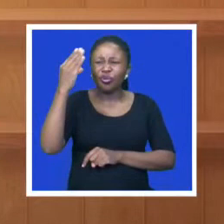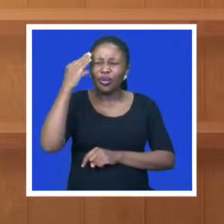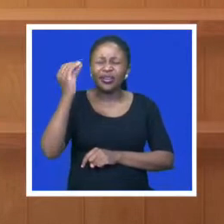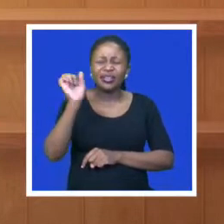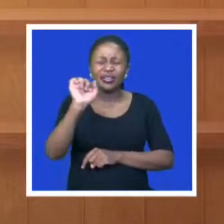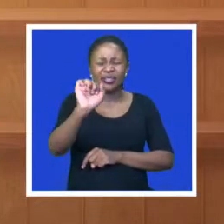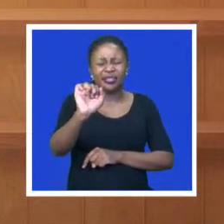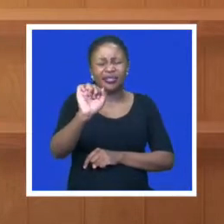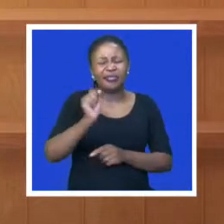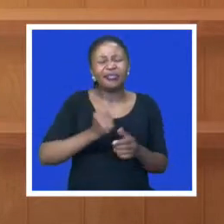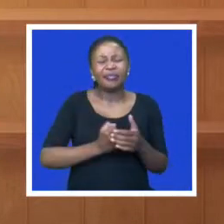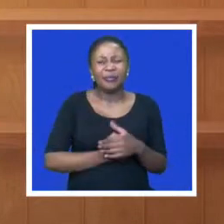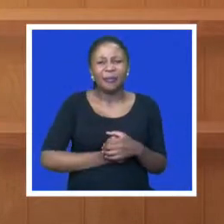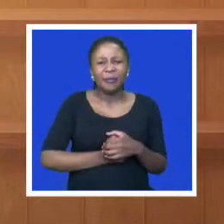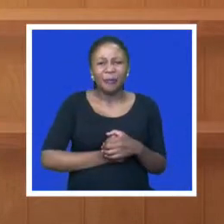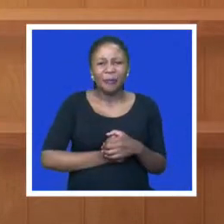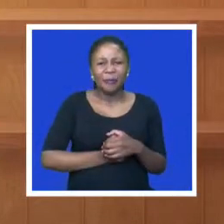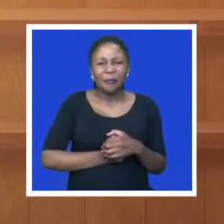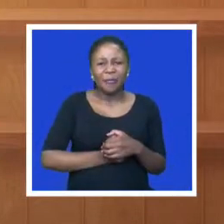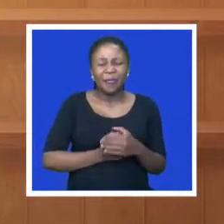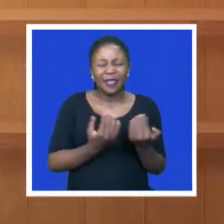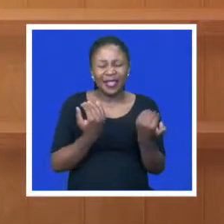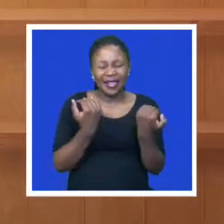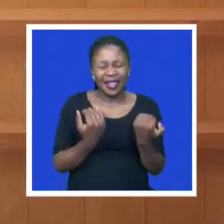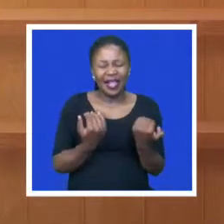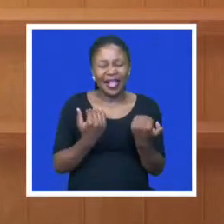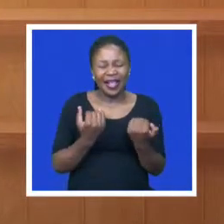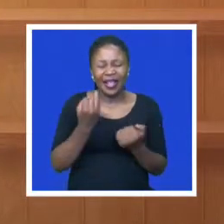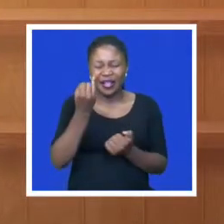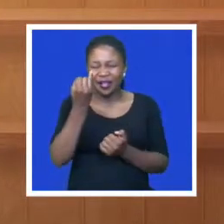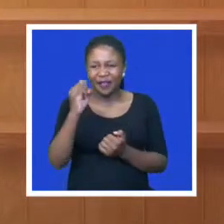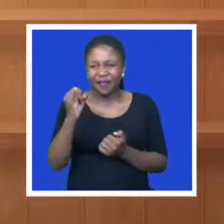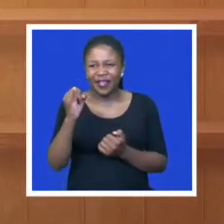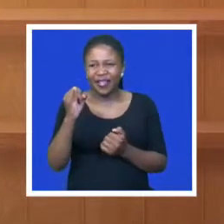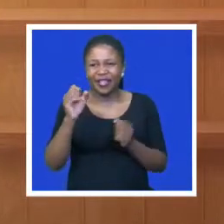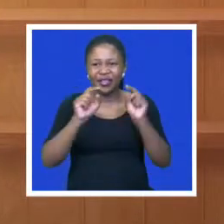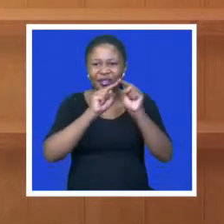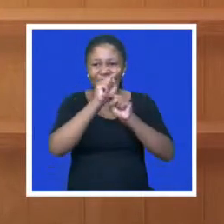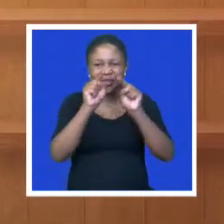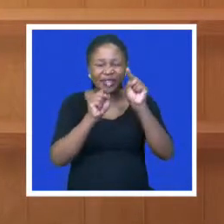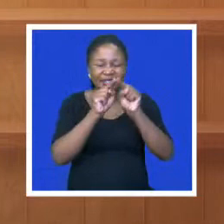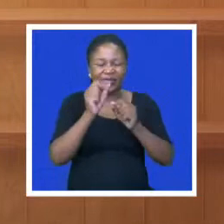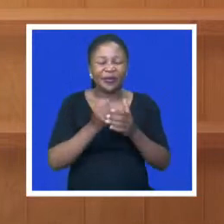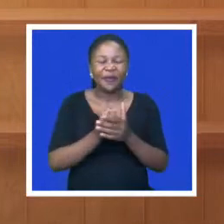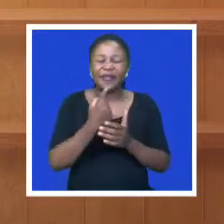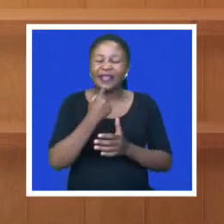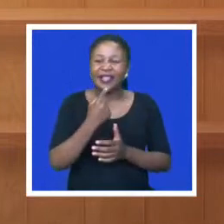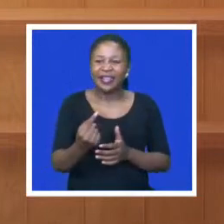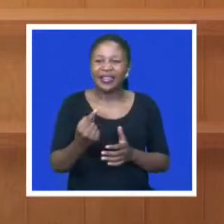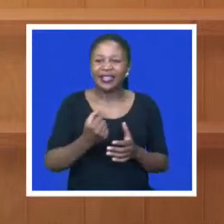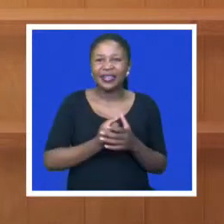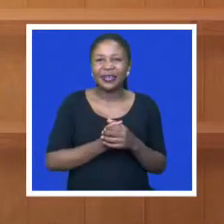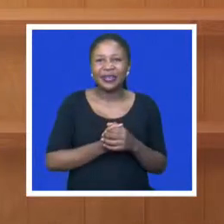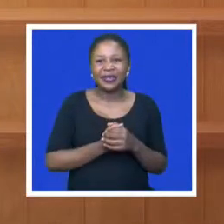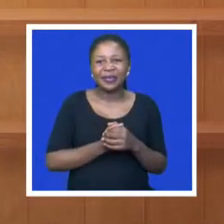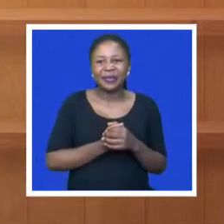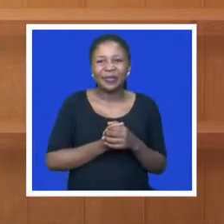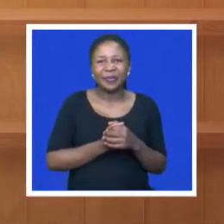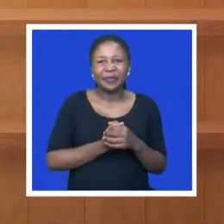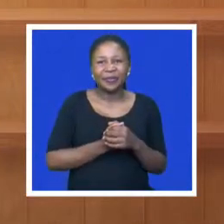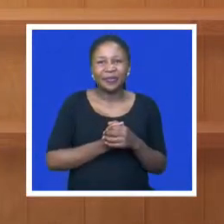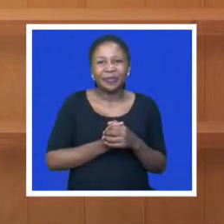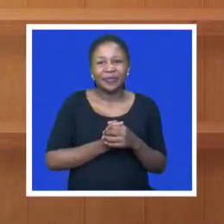So, first question, it's outline the content of the Magnificat. Question number